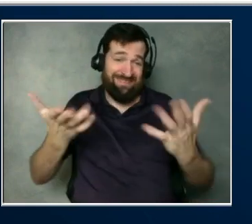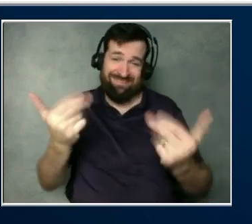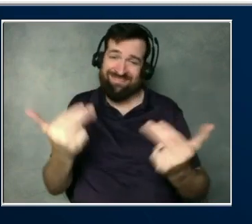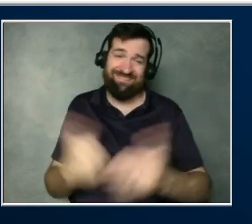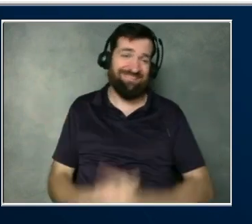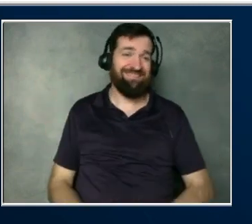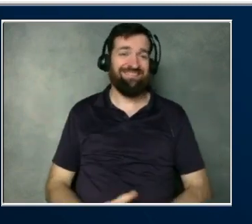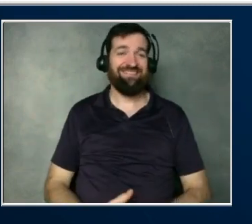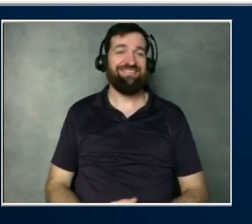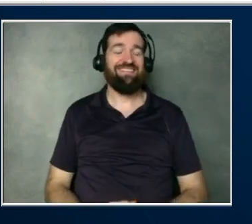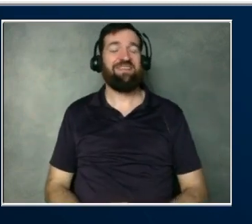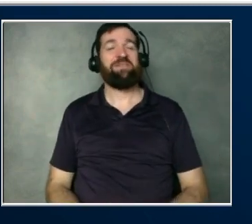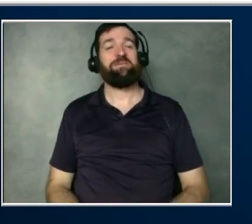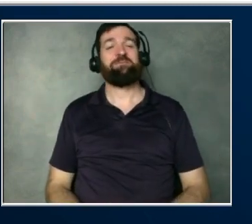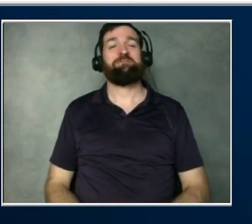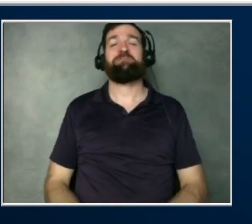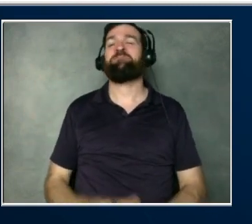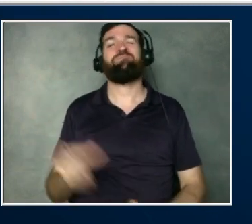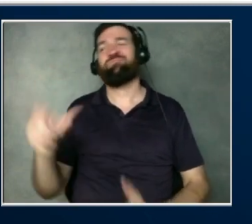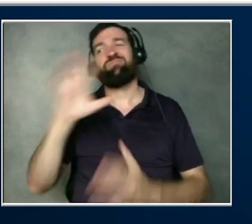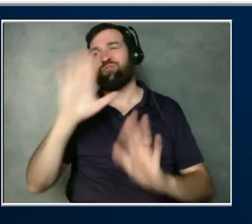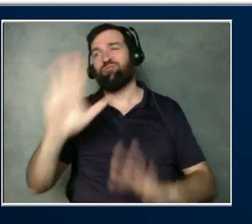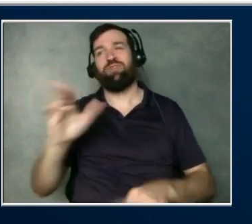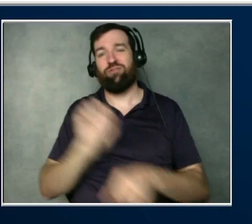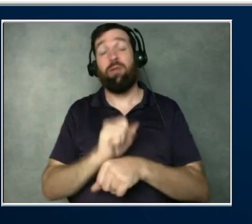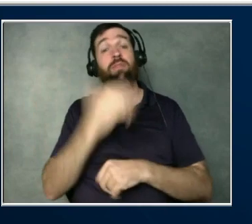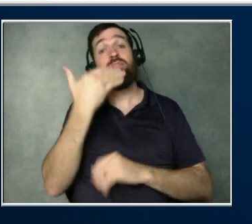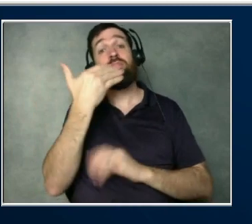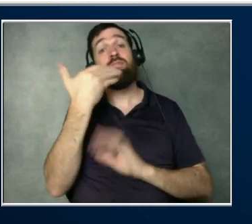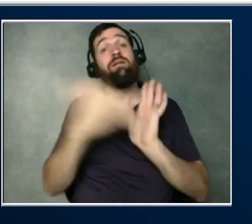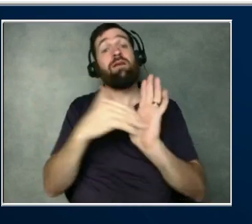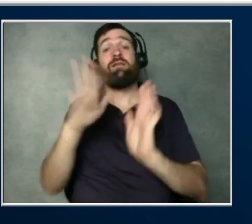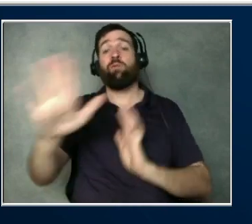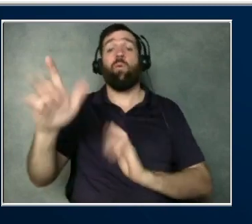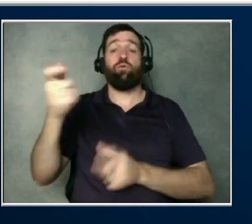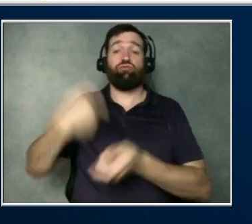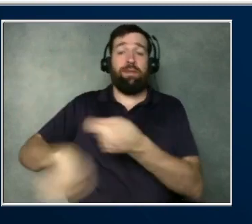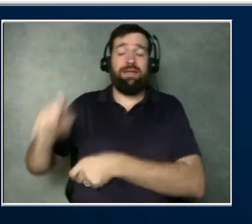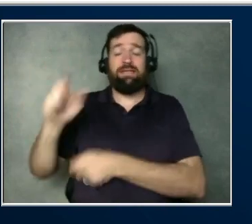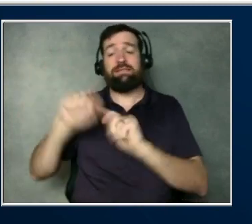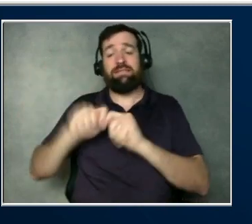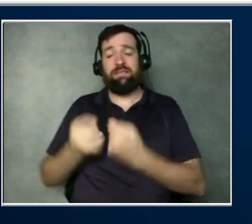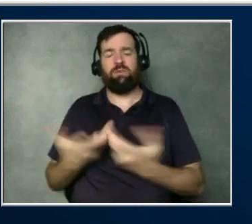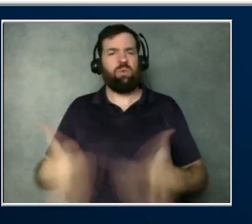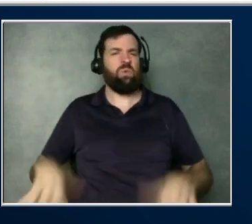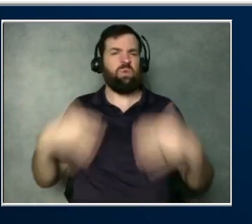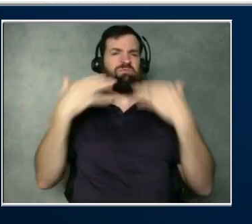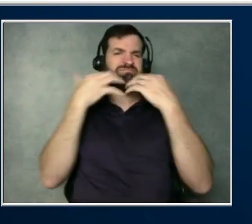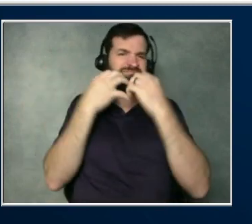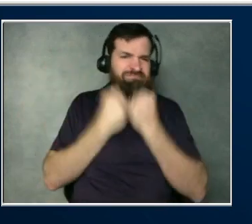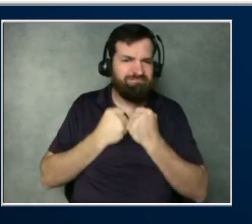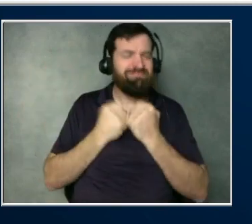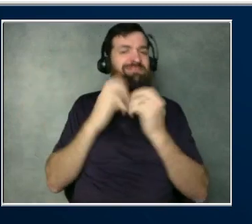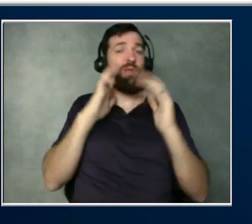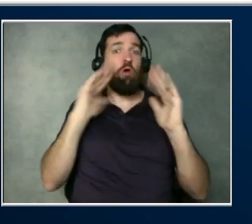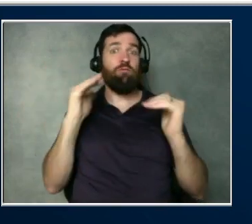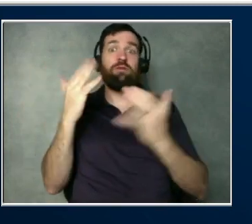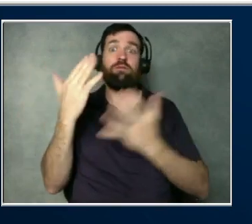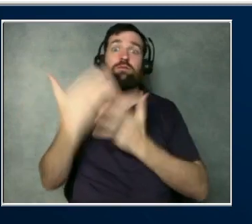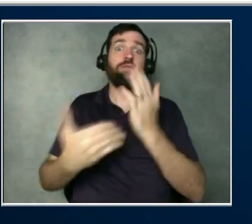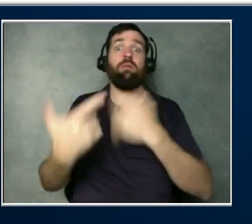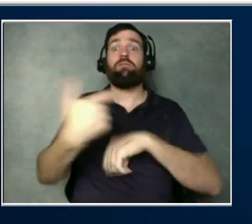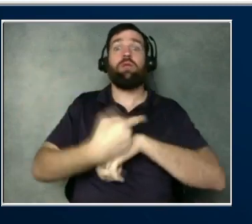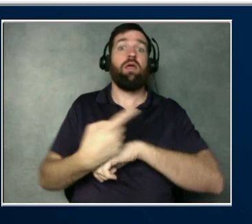No, you did a great job. Thank you. And congratulations to you and the transplant team. As you all know, transplant's near and dear to my heart. Someday, hopefully, we'll be doing some lung transplants. But in the